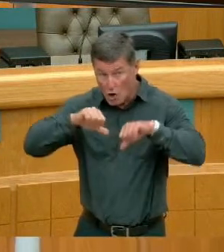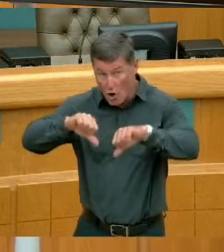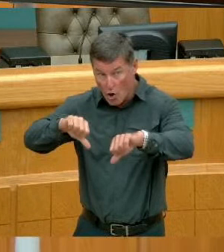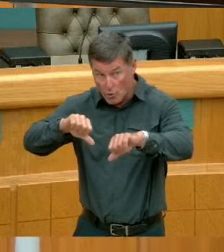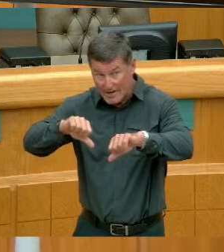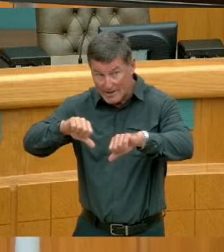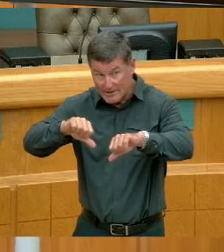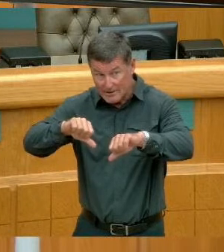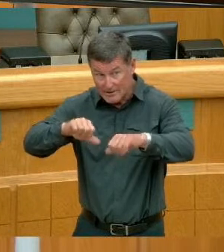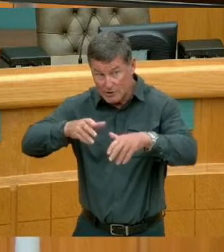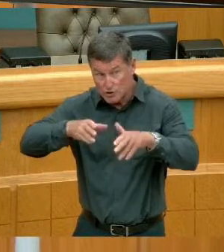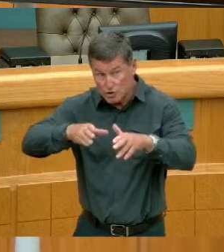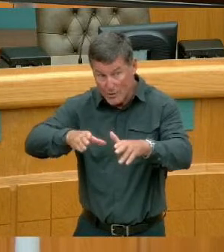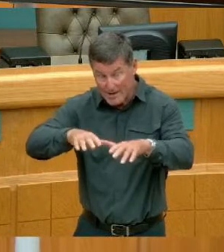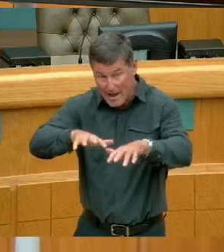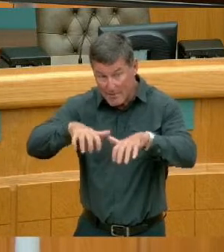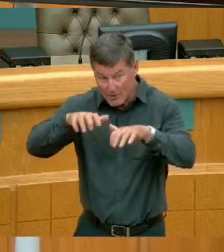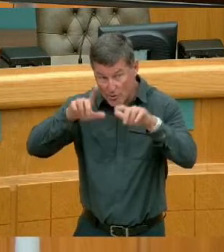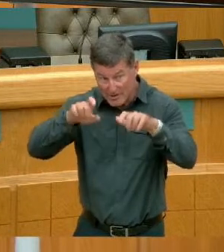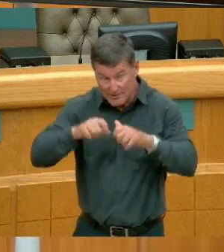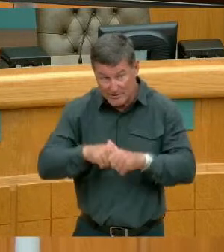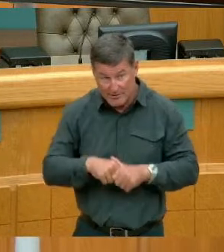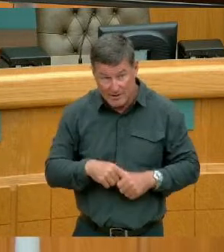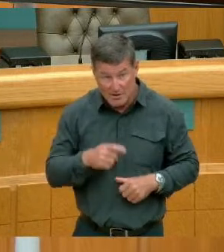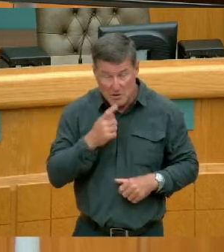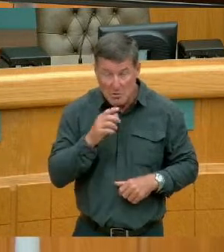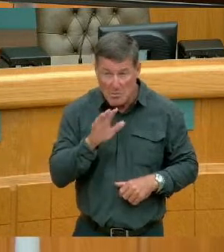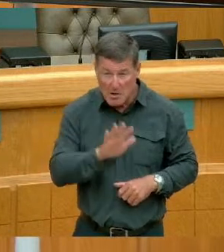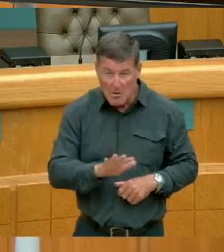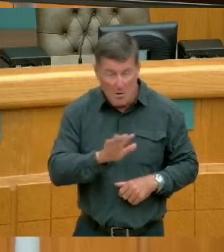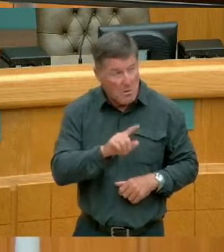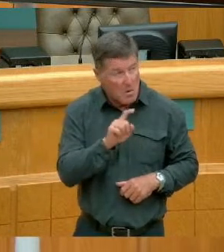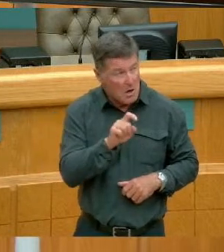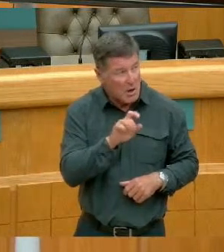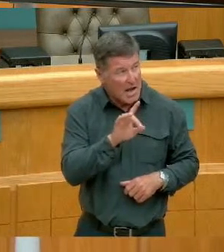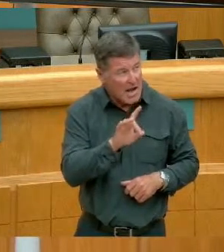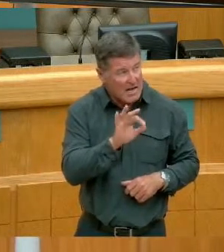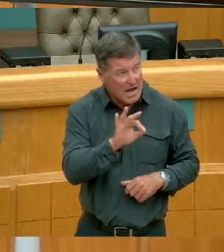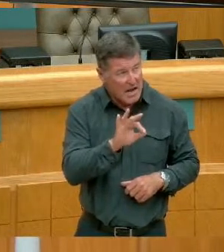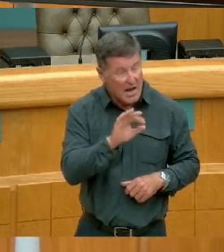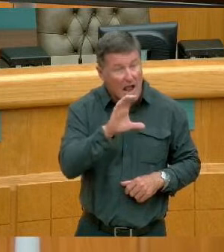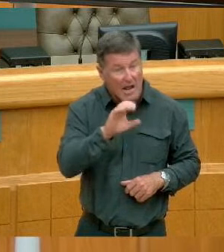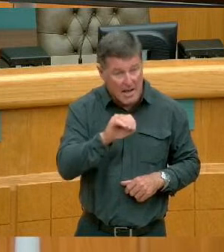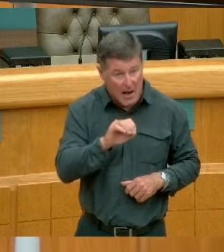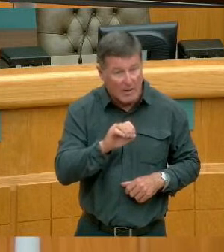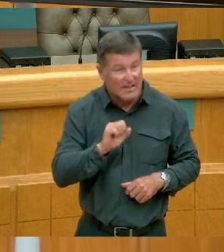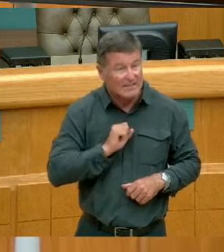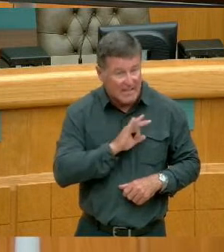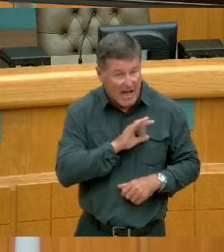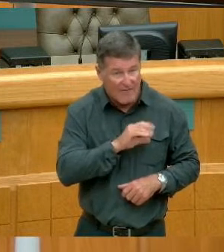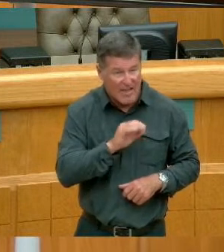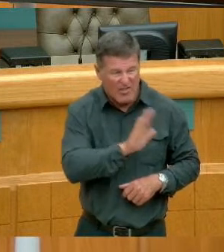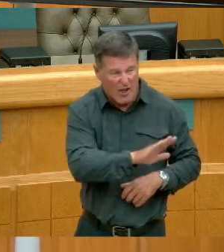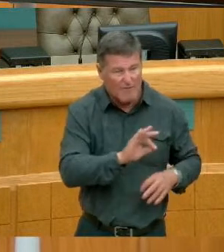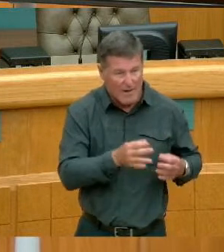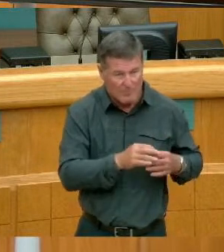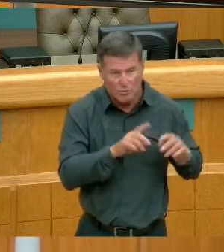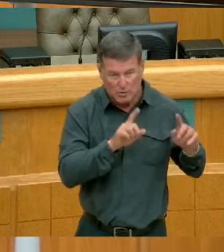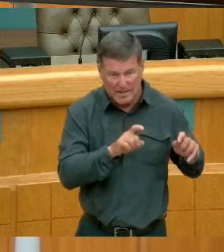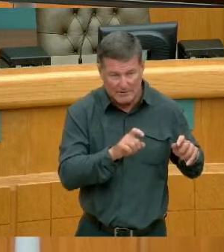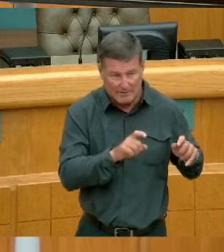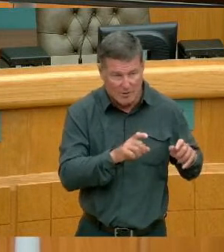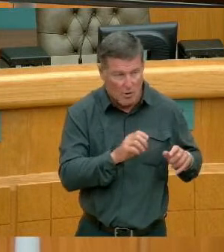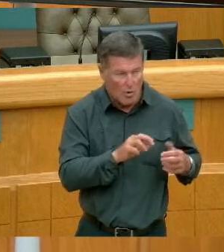people at about, let's call it a 200 county employees and or dependents